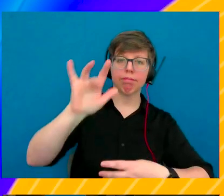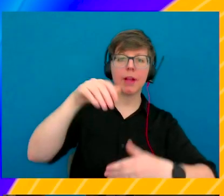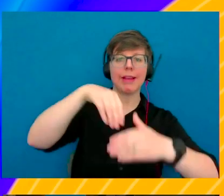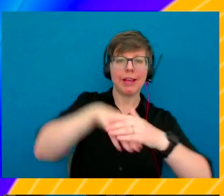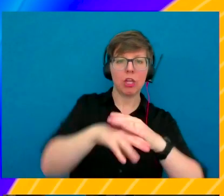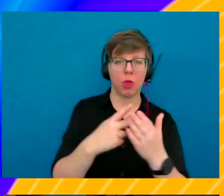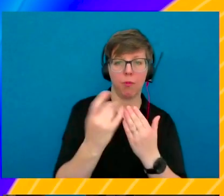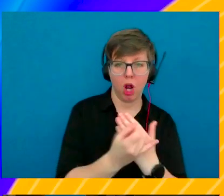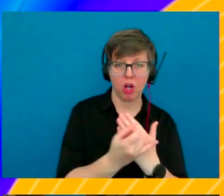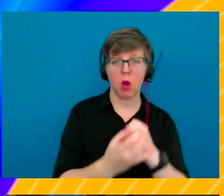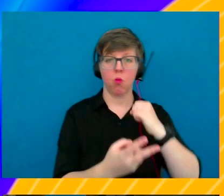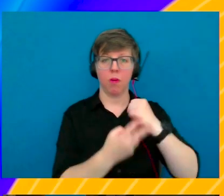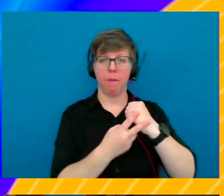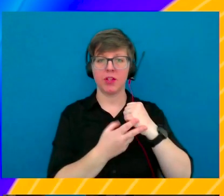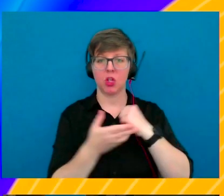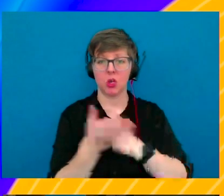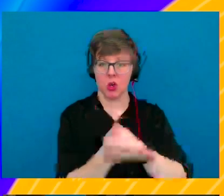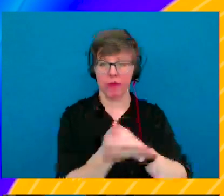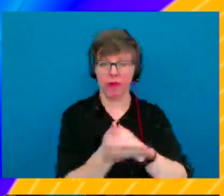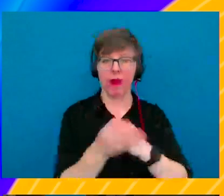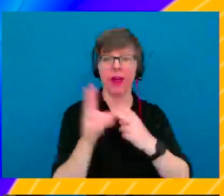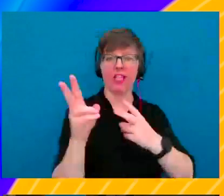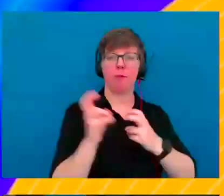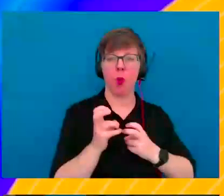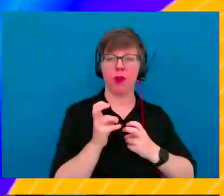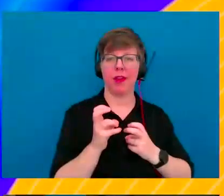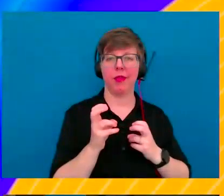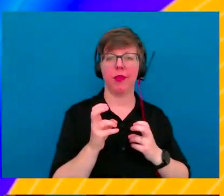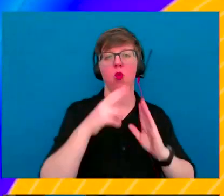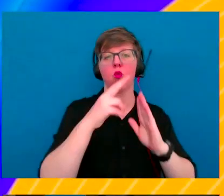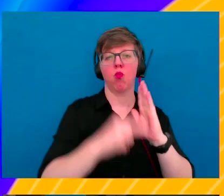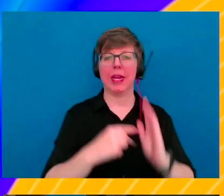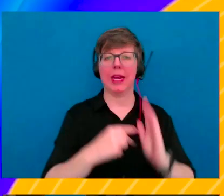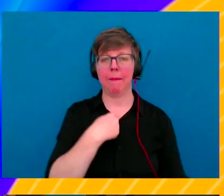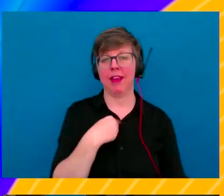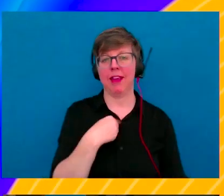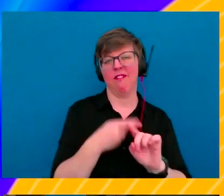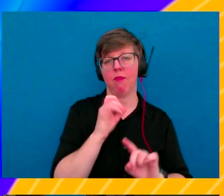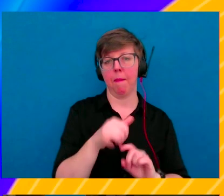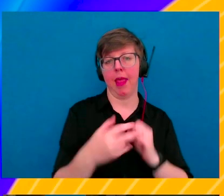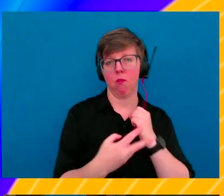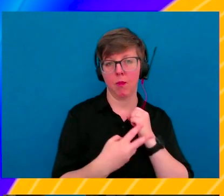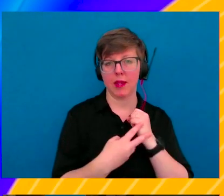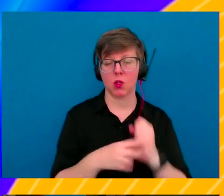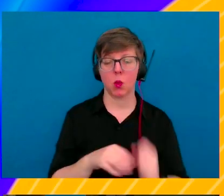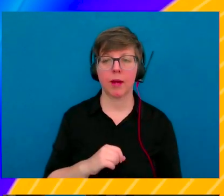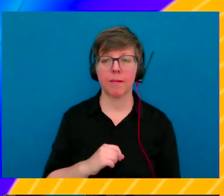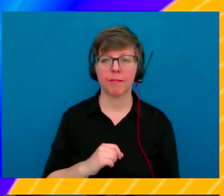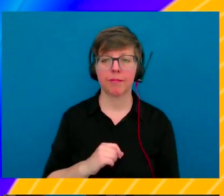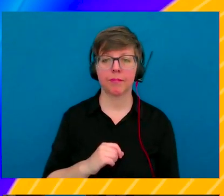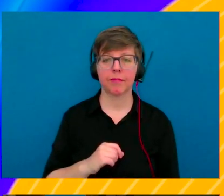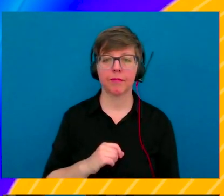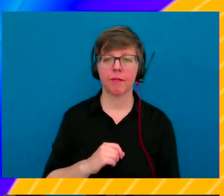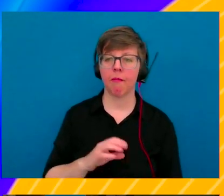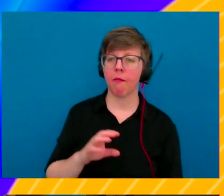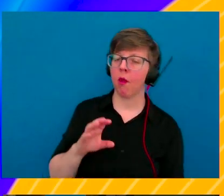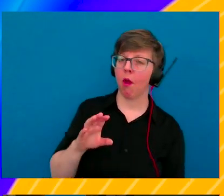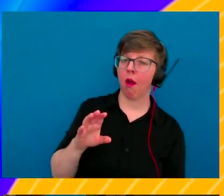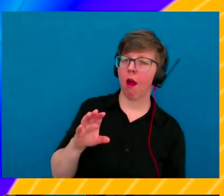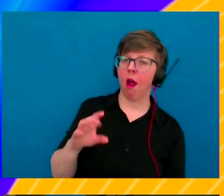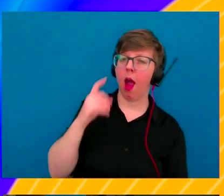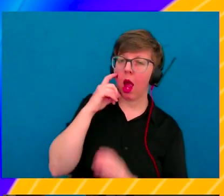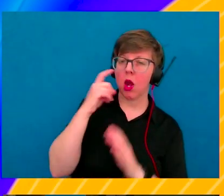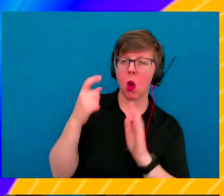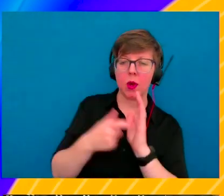pulled in the README from that repository. Oh, wow. And that's, I noticed this is with the Initech company.